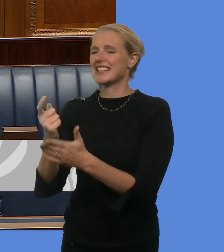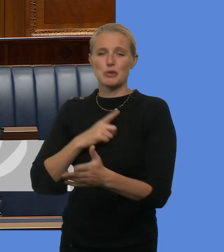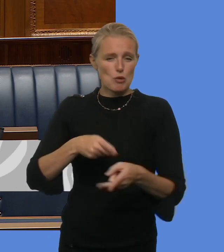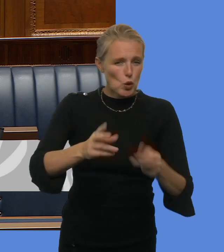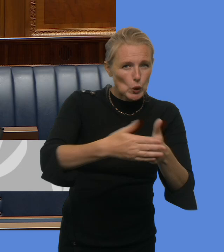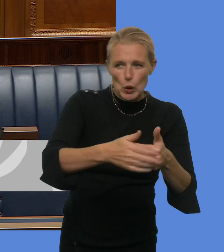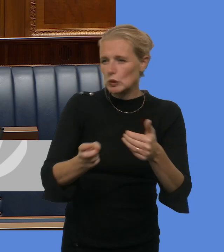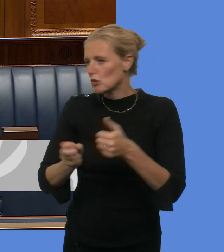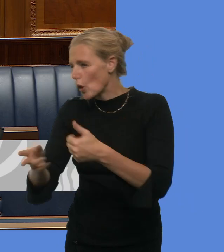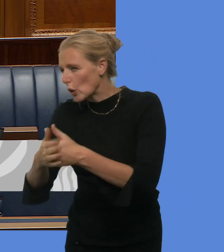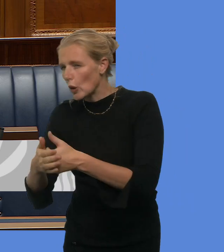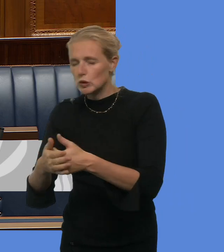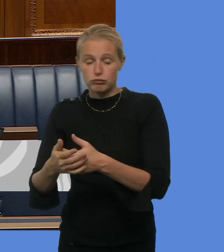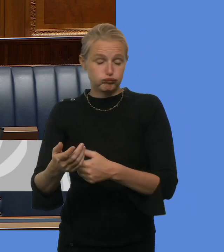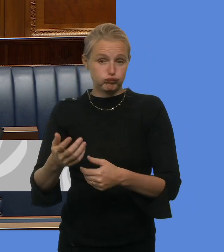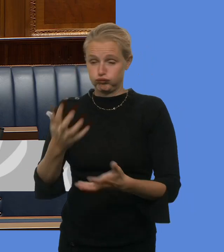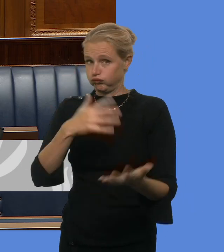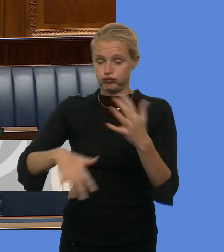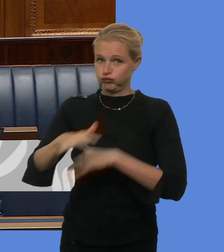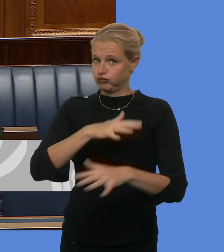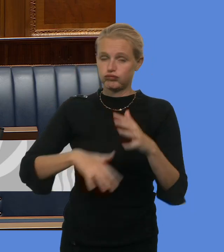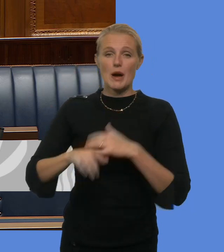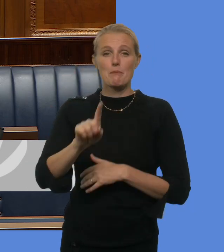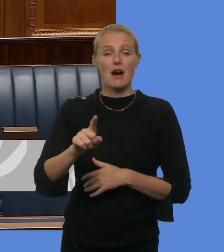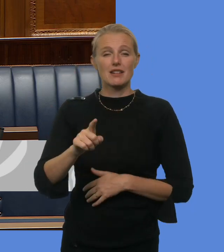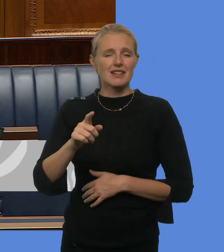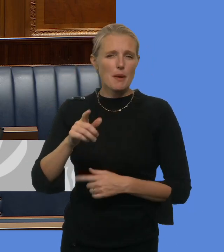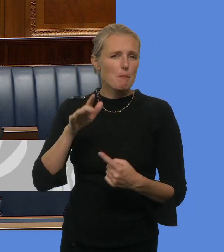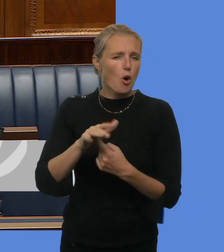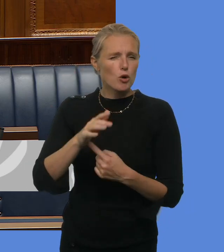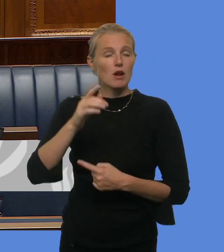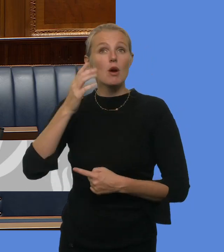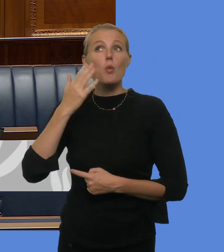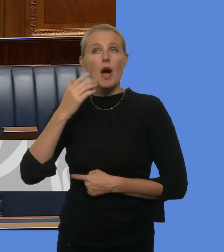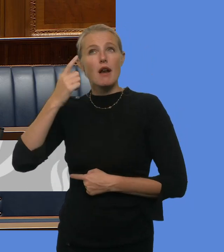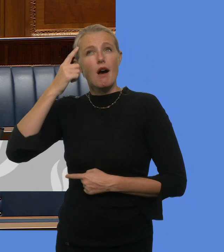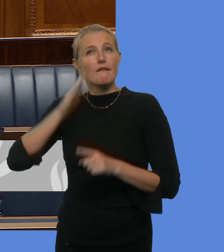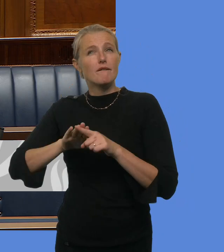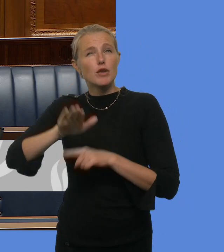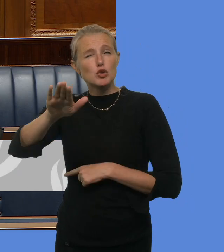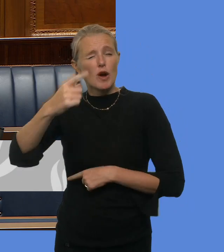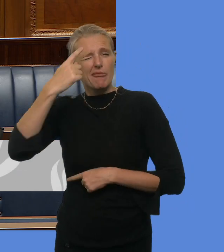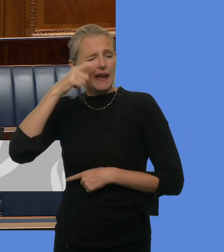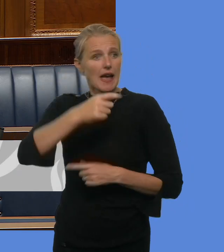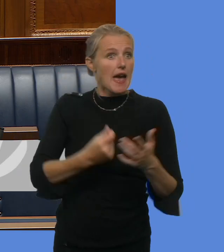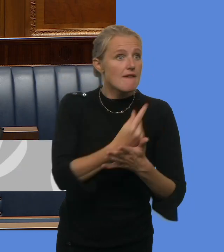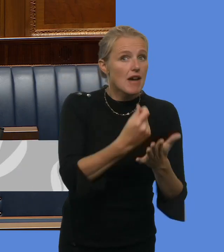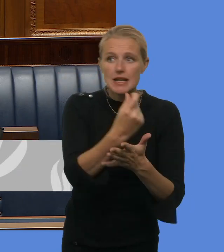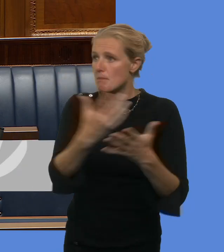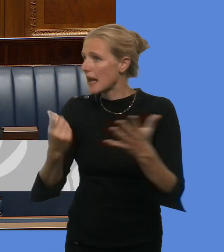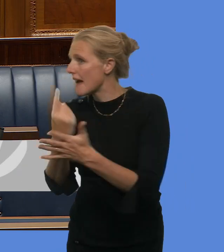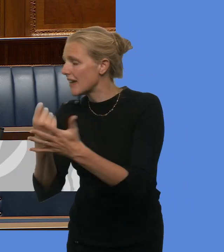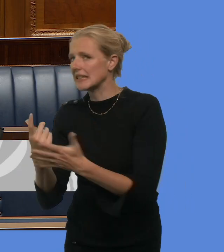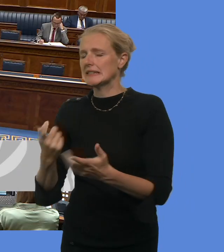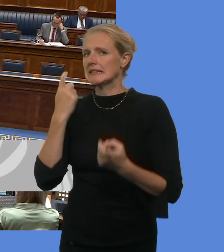weekend, and I would just ask that perhaps that those things would be taken into account in future, and perhaps looked at doing more of the work in the